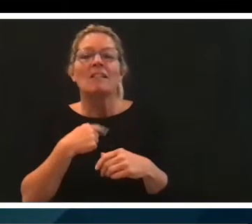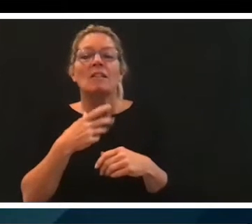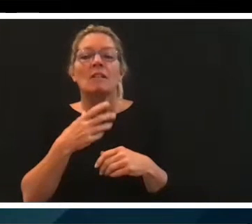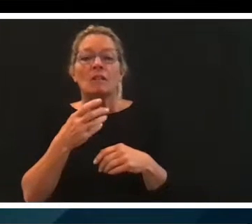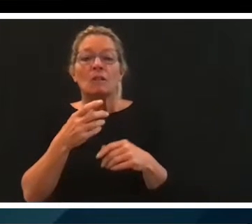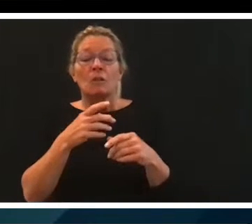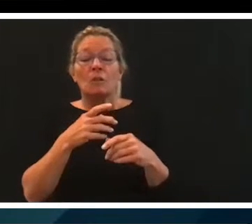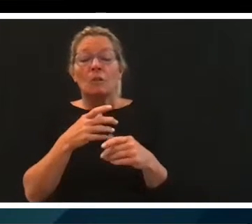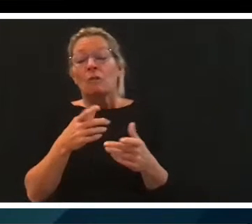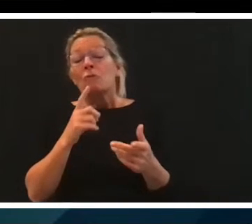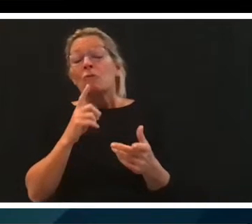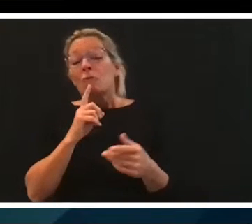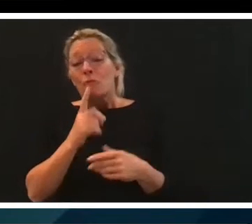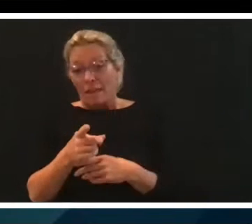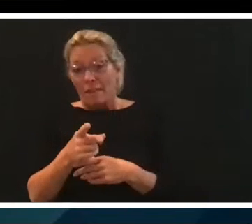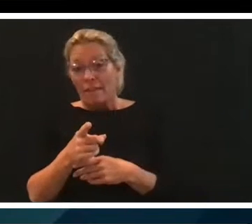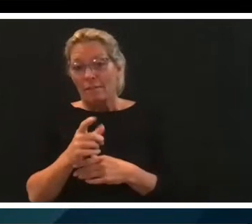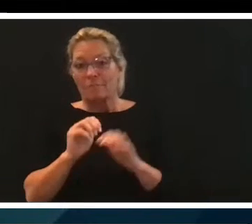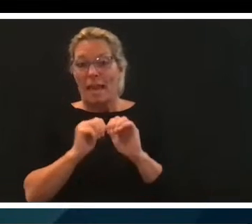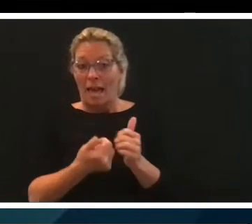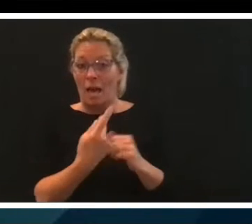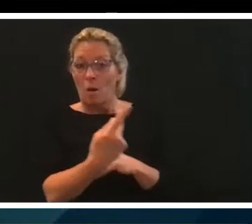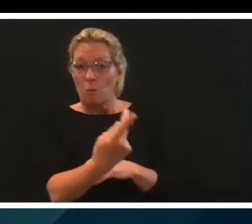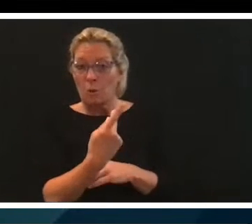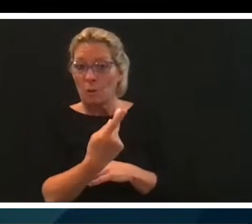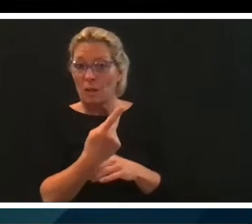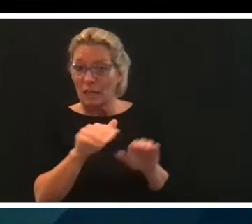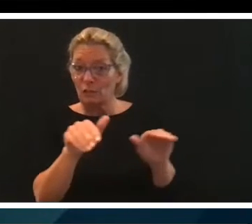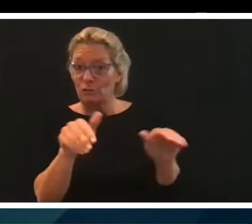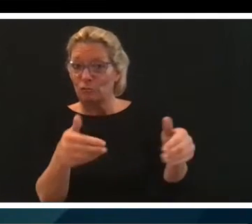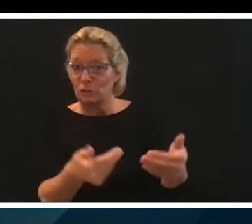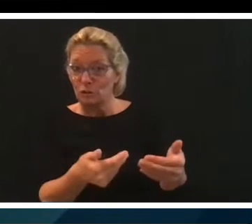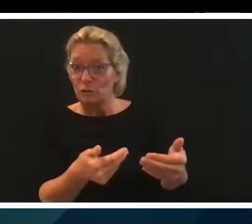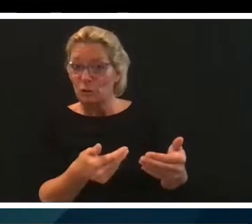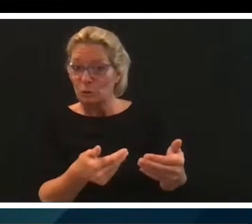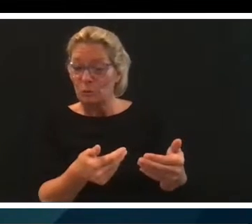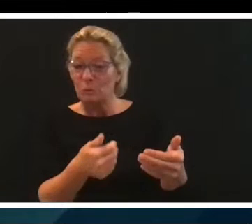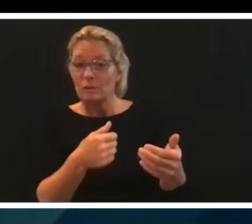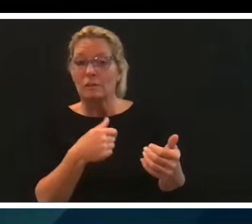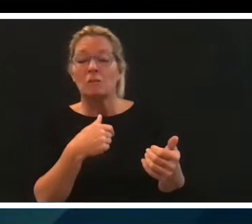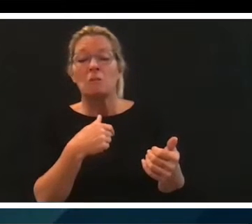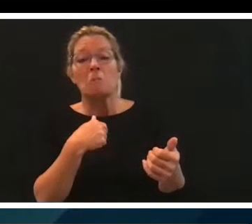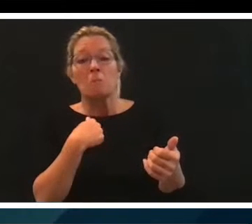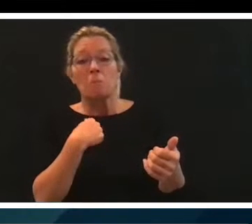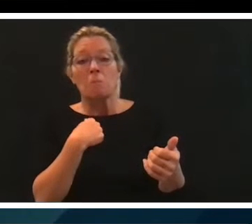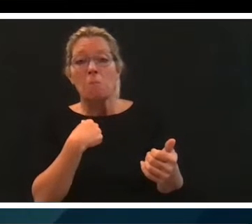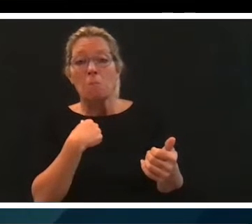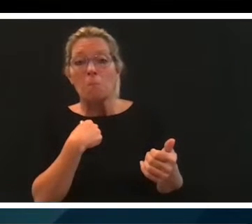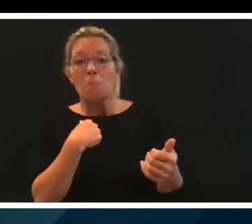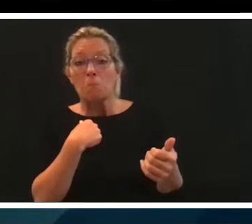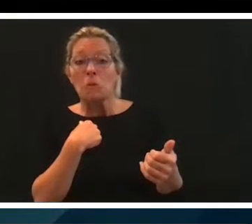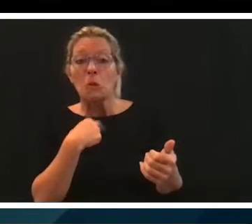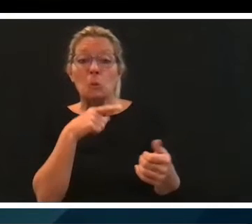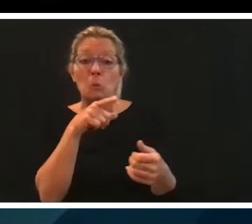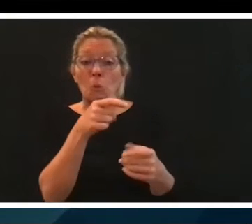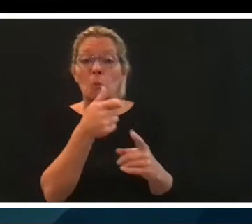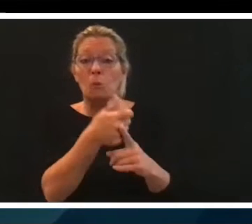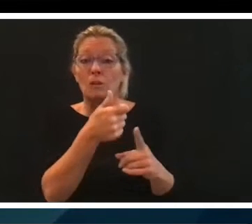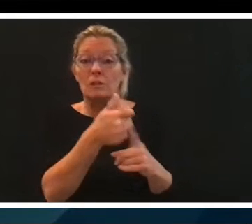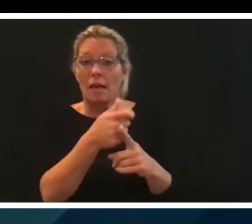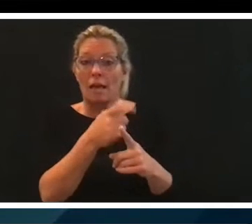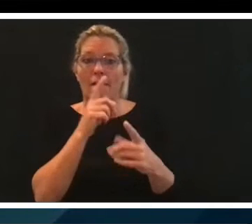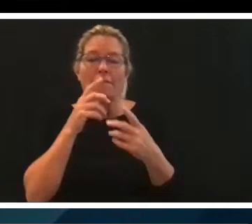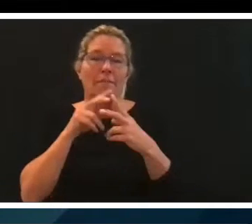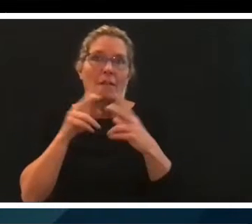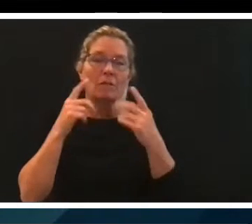not a word that people throw around lightly, but you obviously now a very